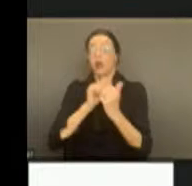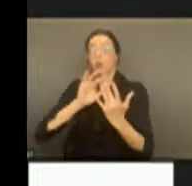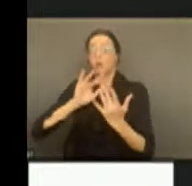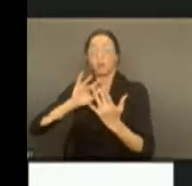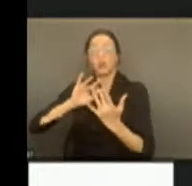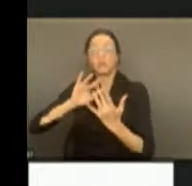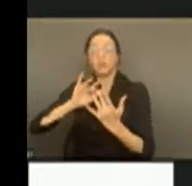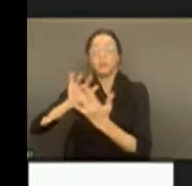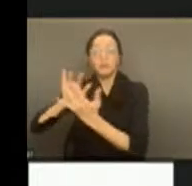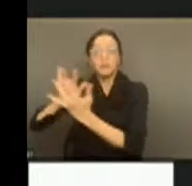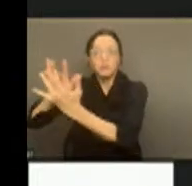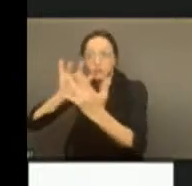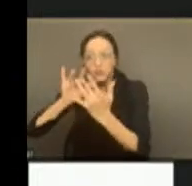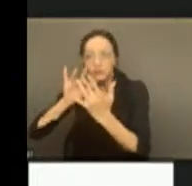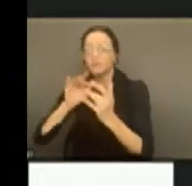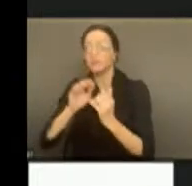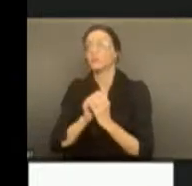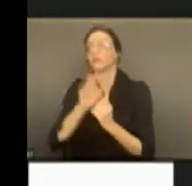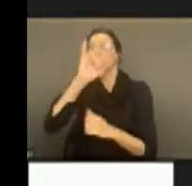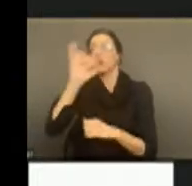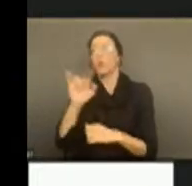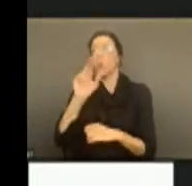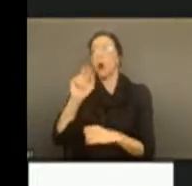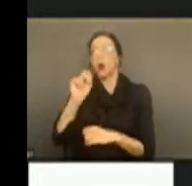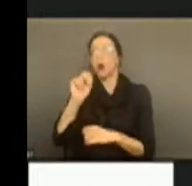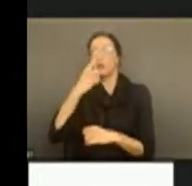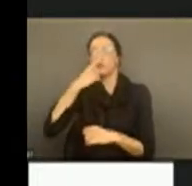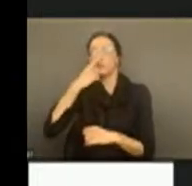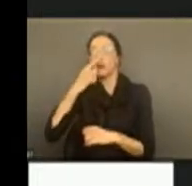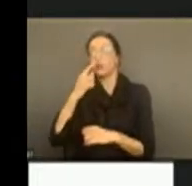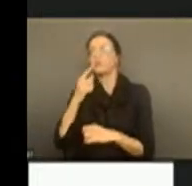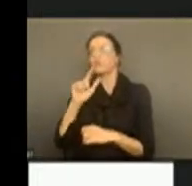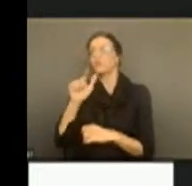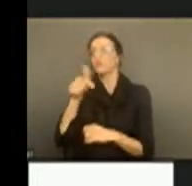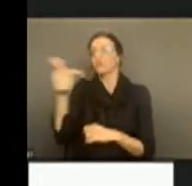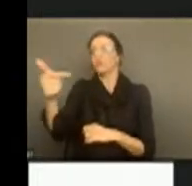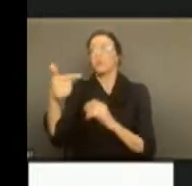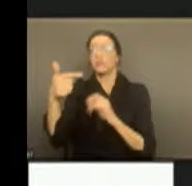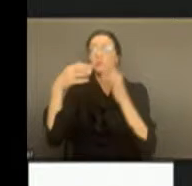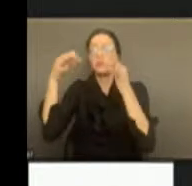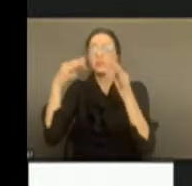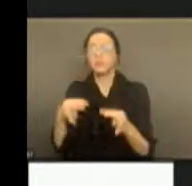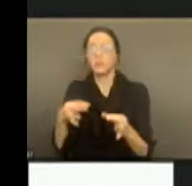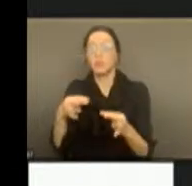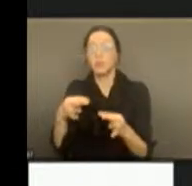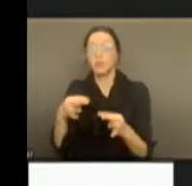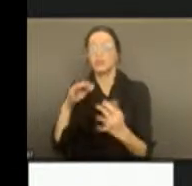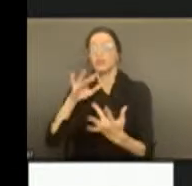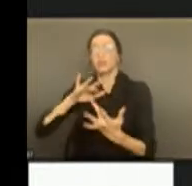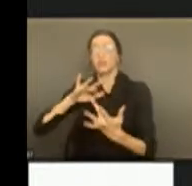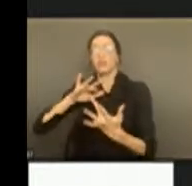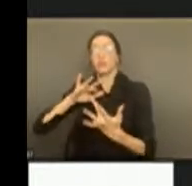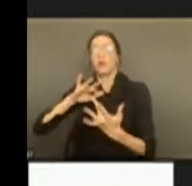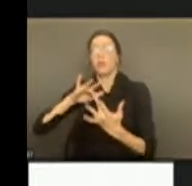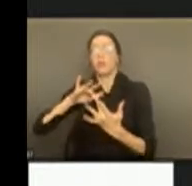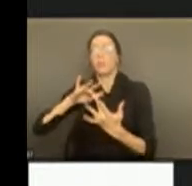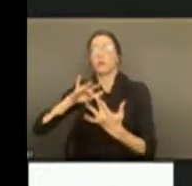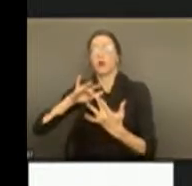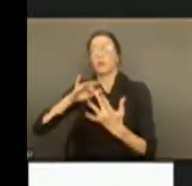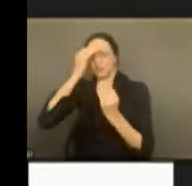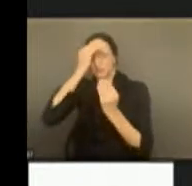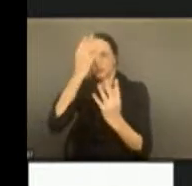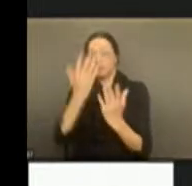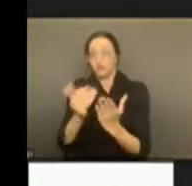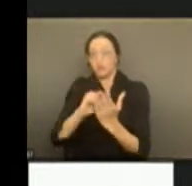Juan, I asked you to unmute your mic so you could explain the contact again. And I don't know after that, David, if you have anything